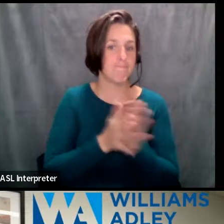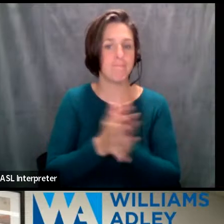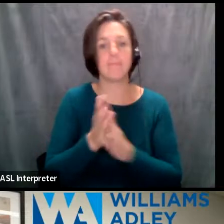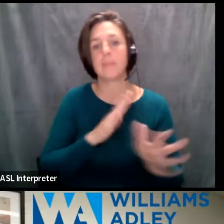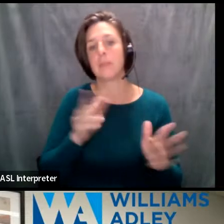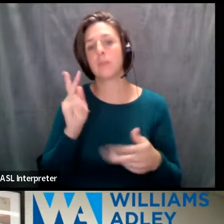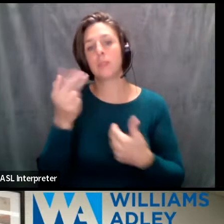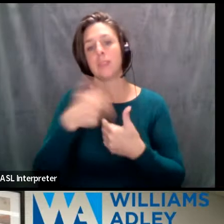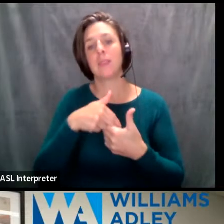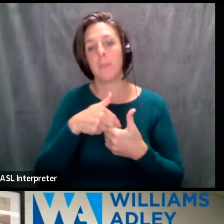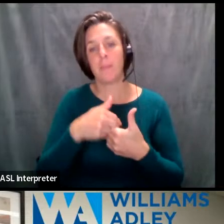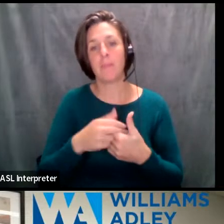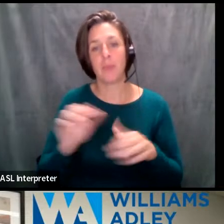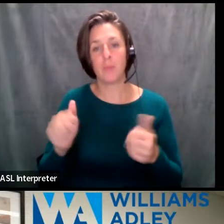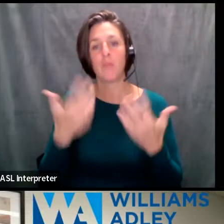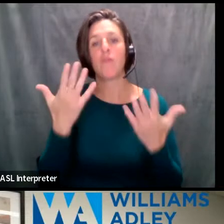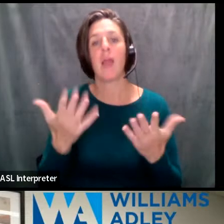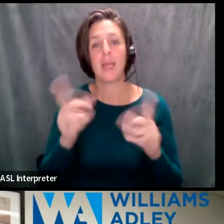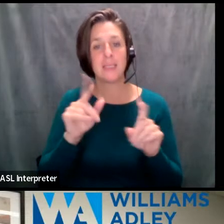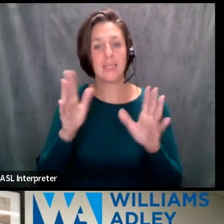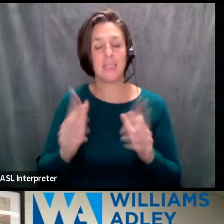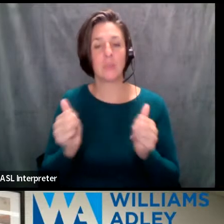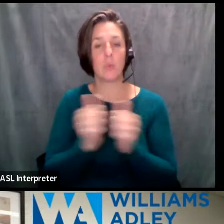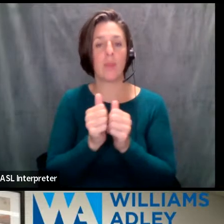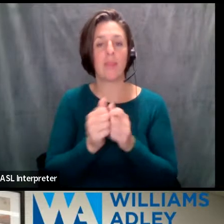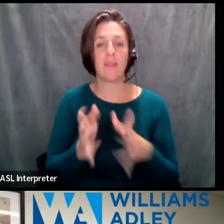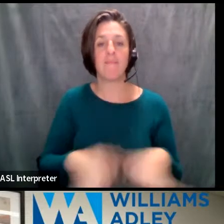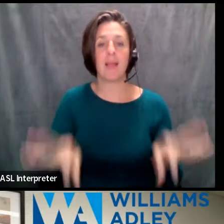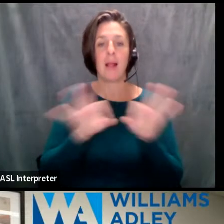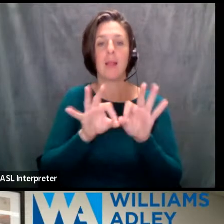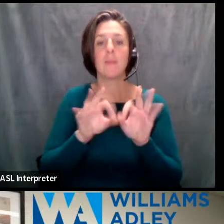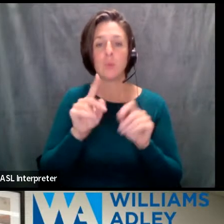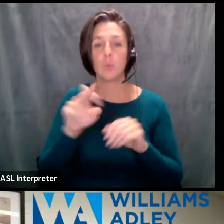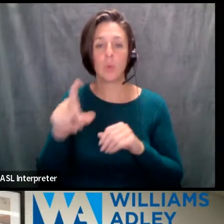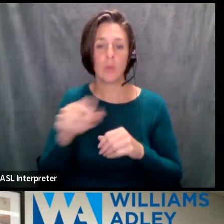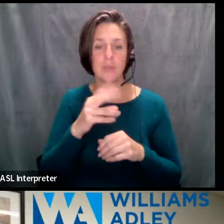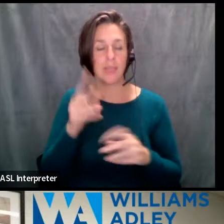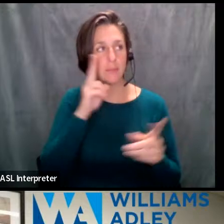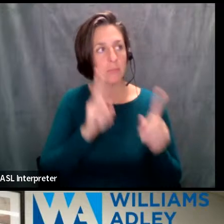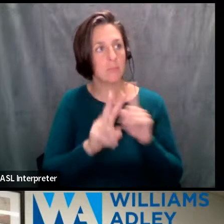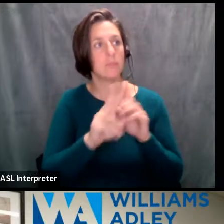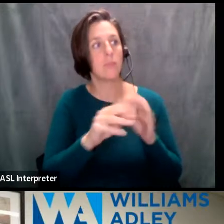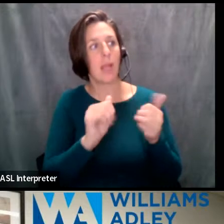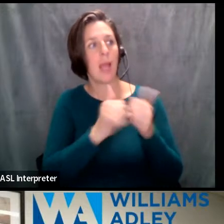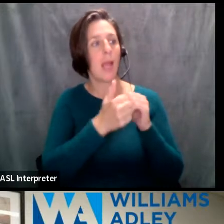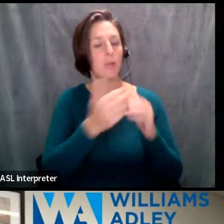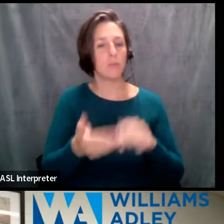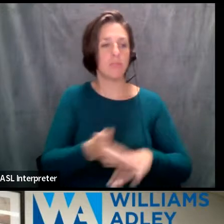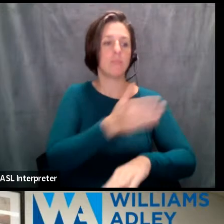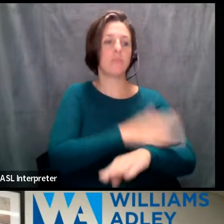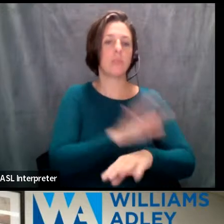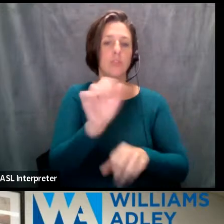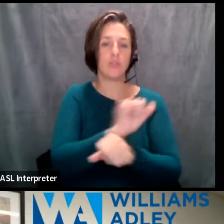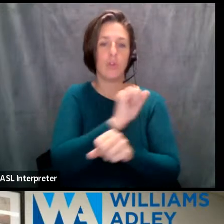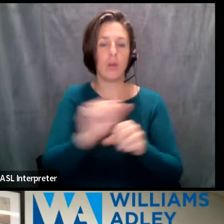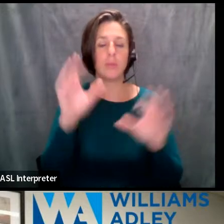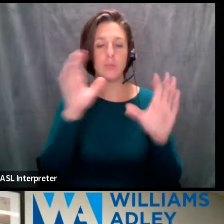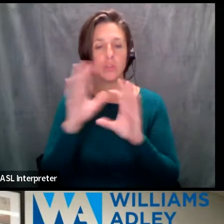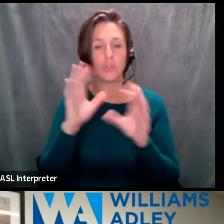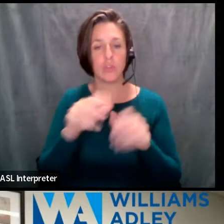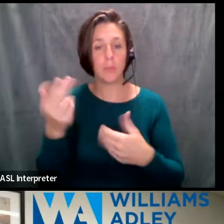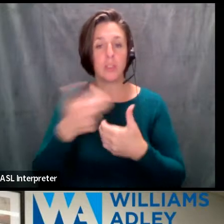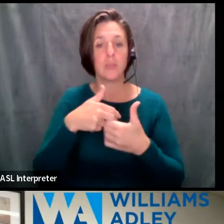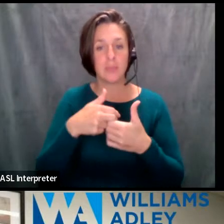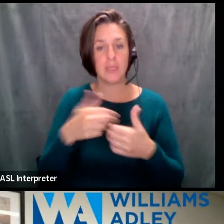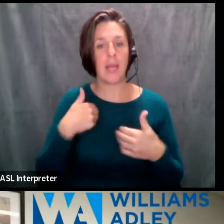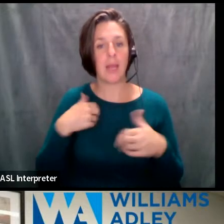provided attendees with valuable tools and insights to enhance their job search. Participants had the opportunity to sharpen